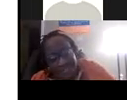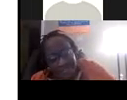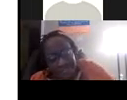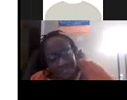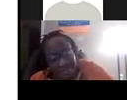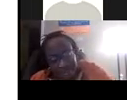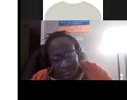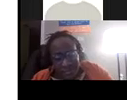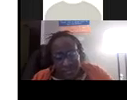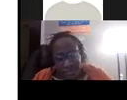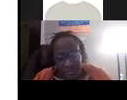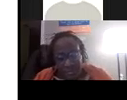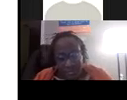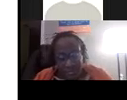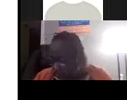chat?